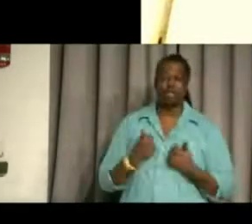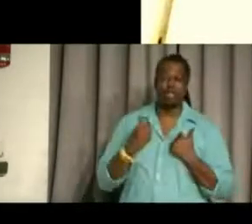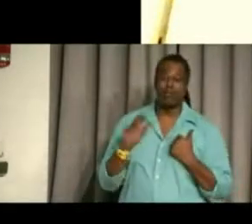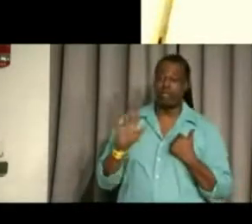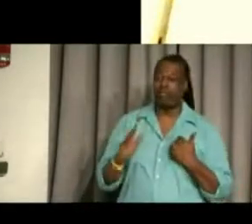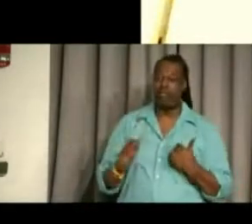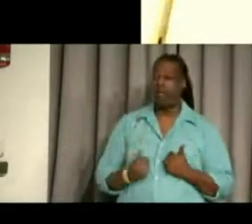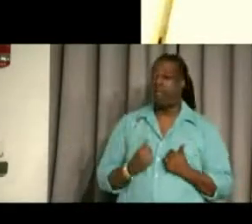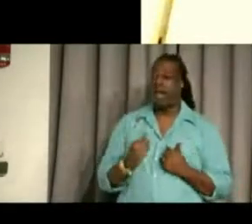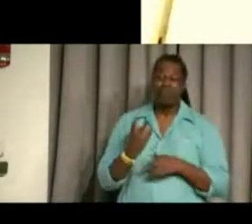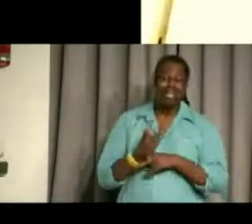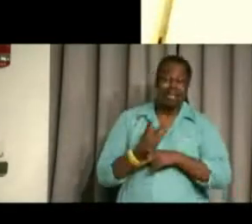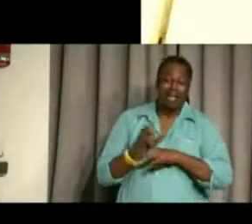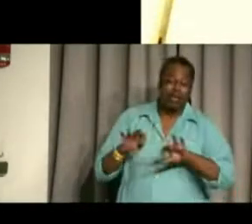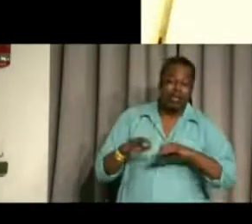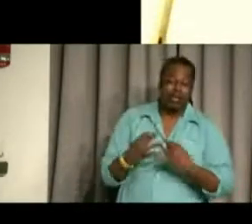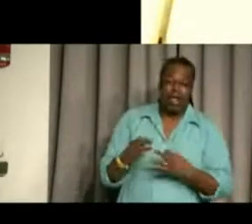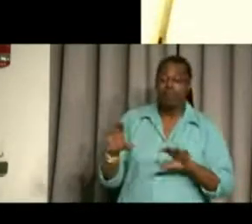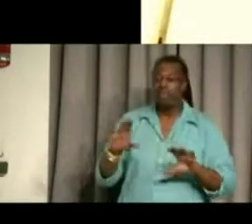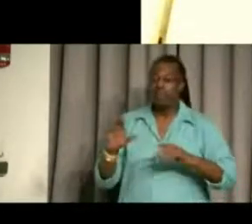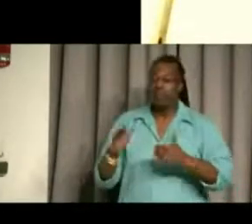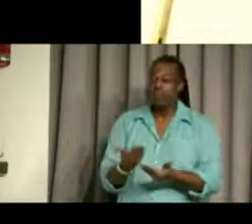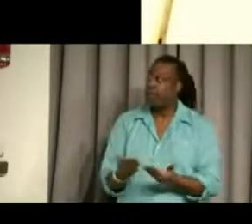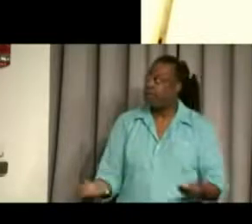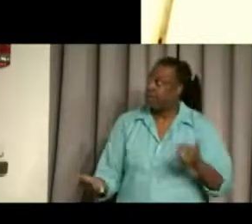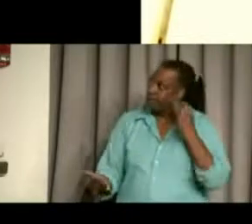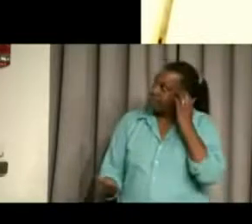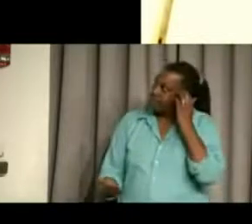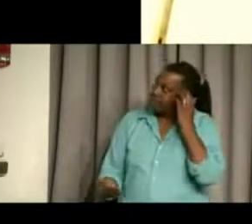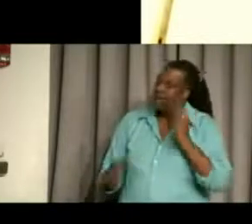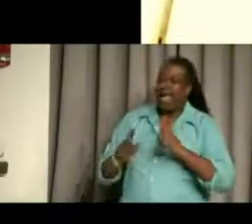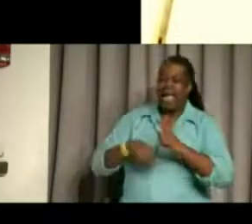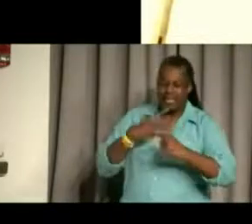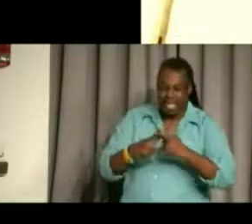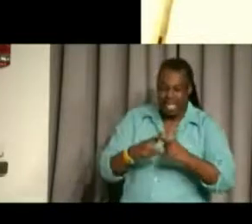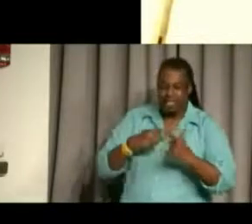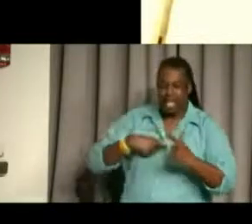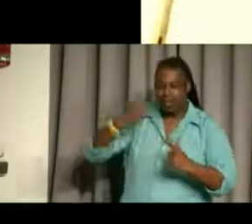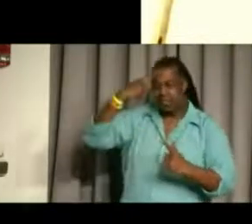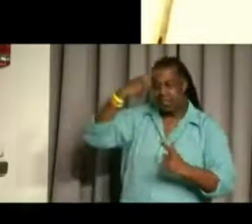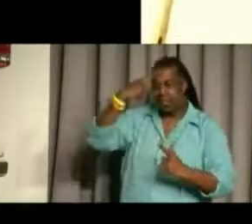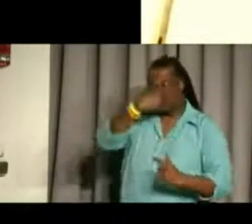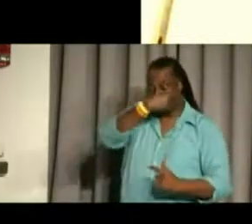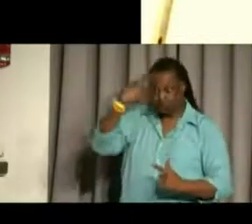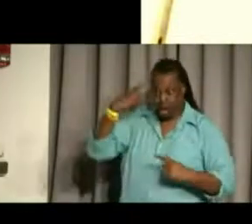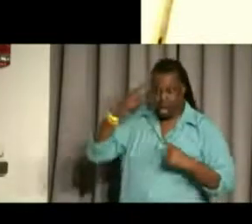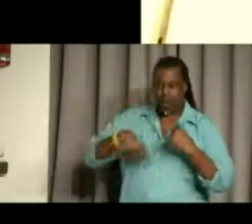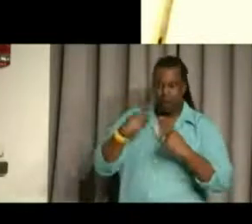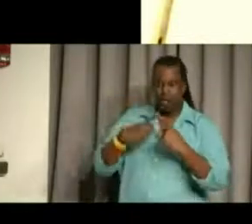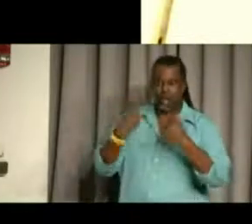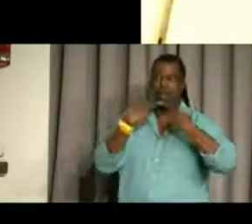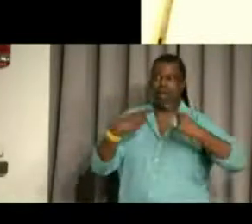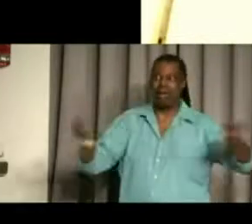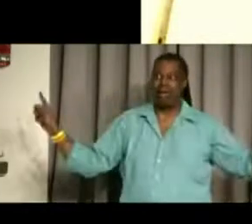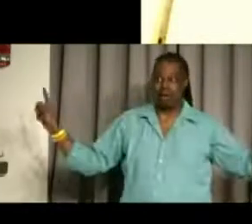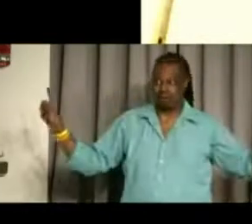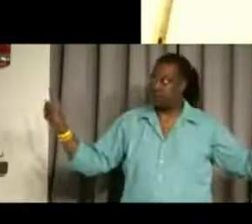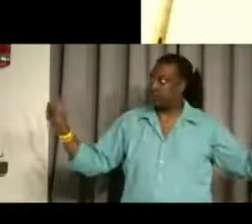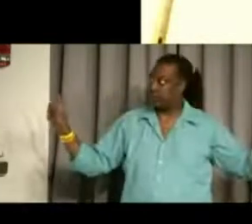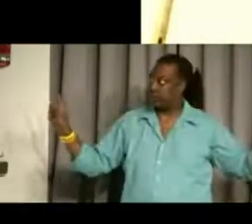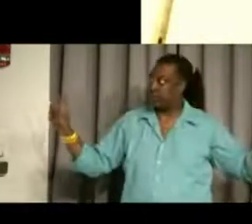care of their families. And then dealing with the mental trauma once it came out that